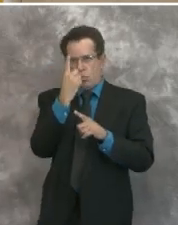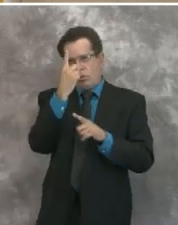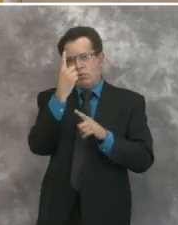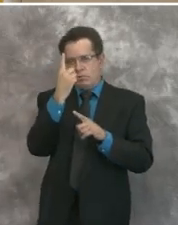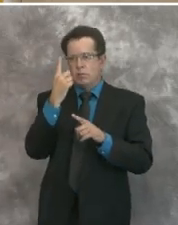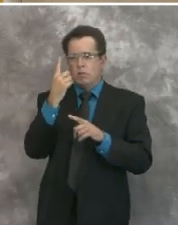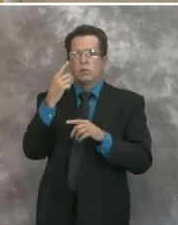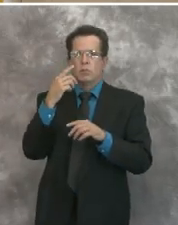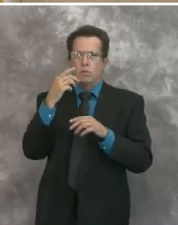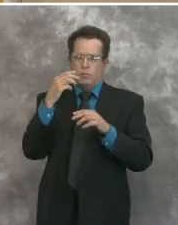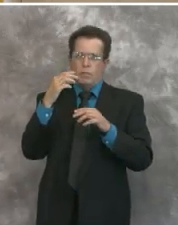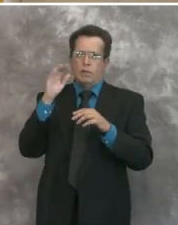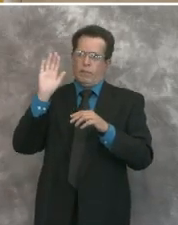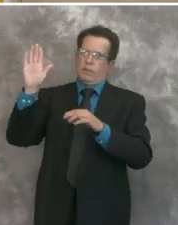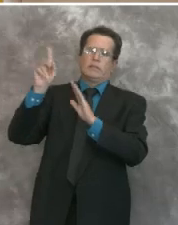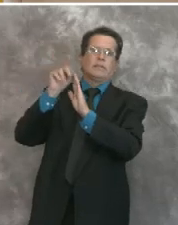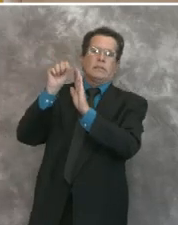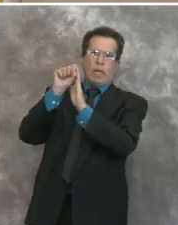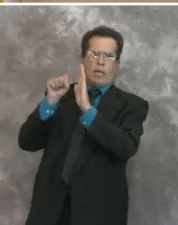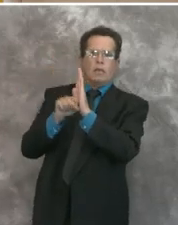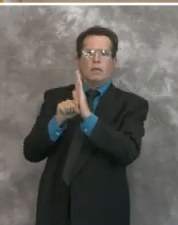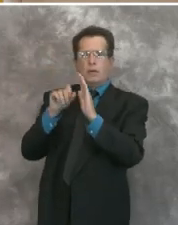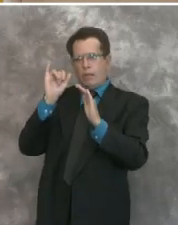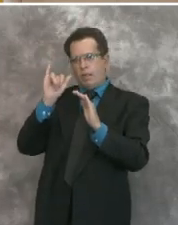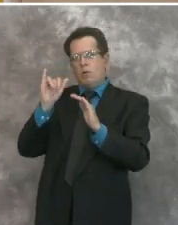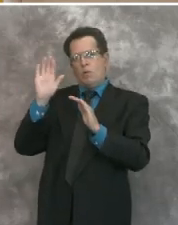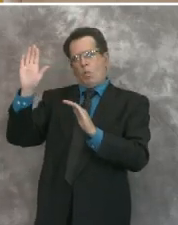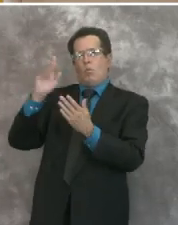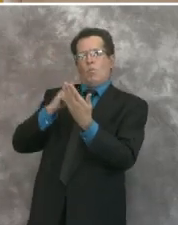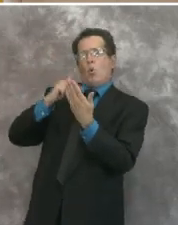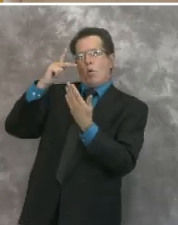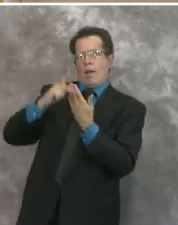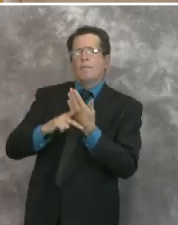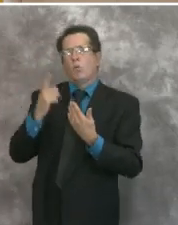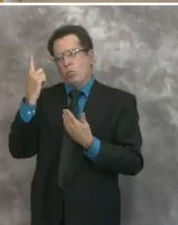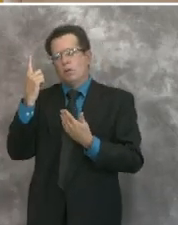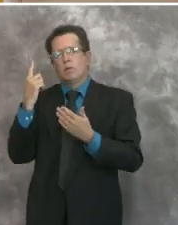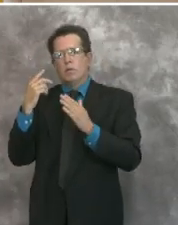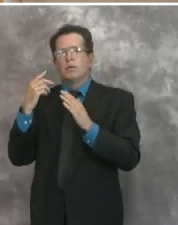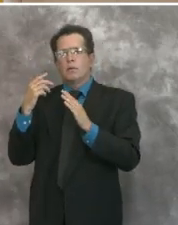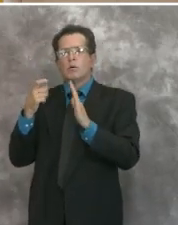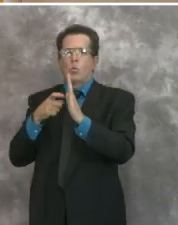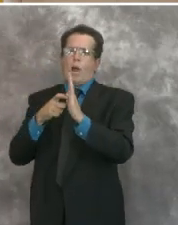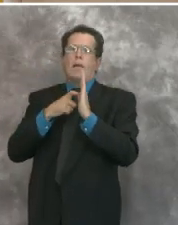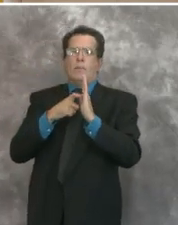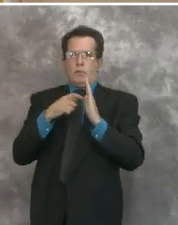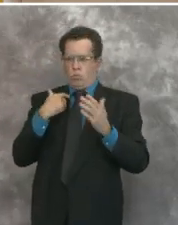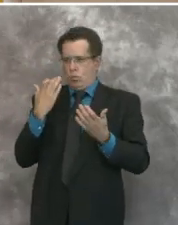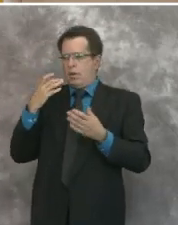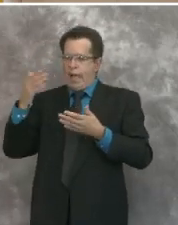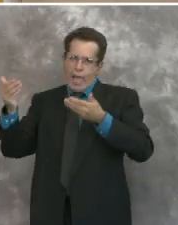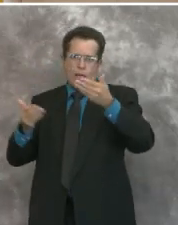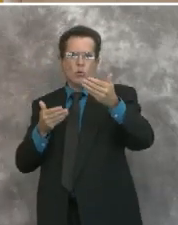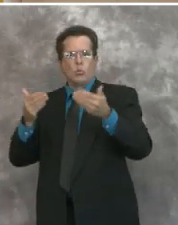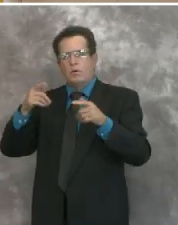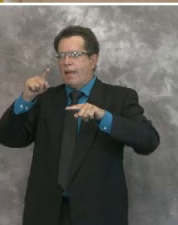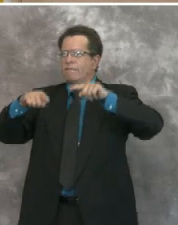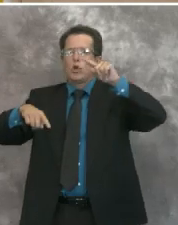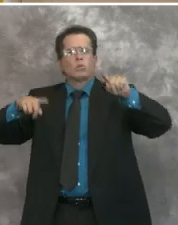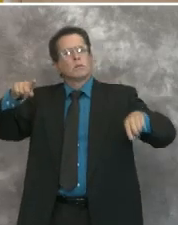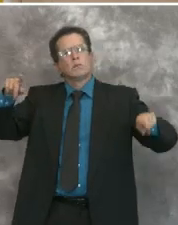principles of the state's contact tracing program. And it is our intent to hire diverse